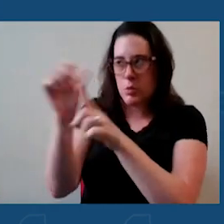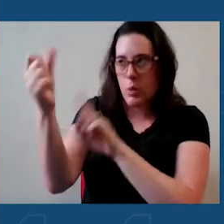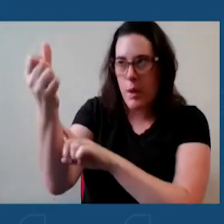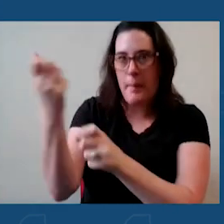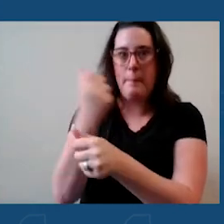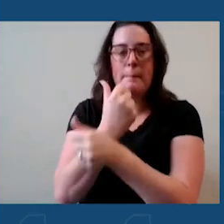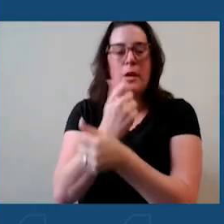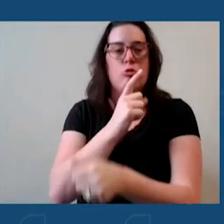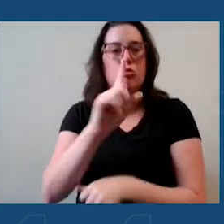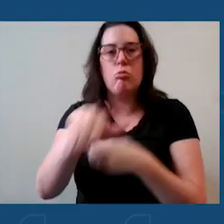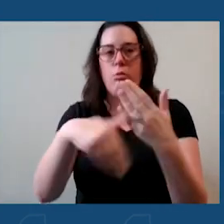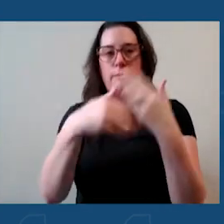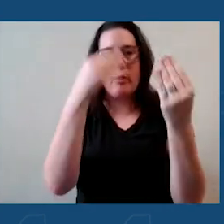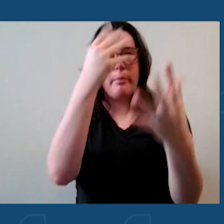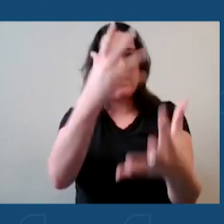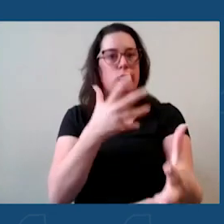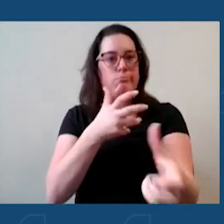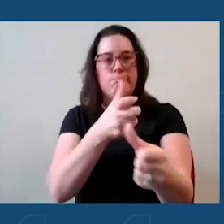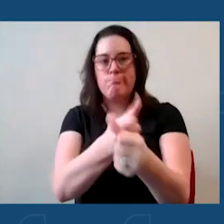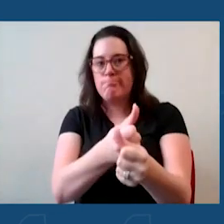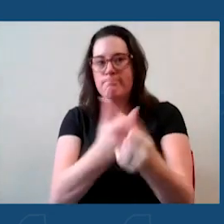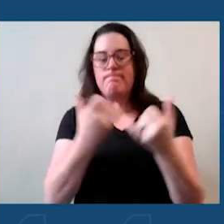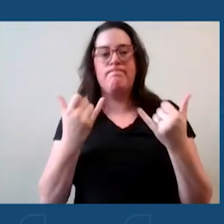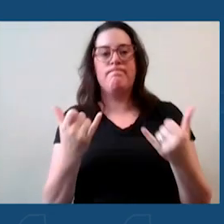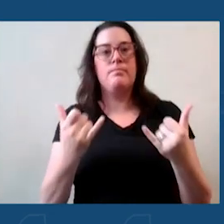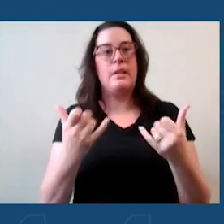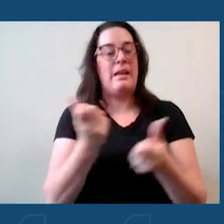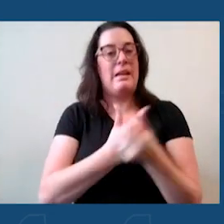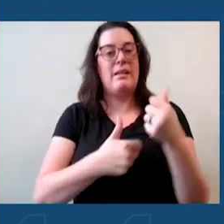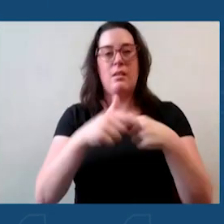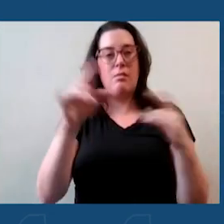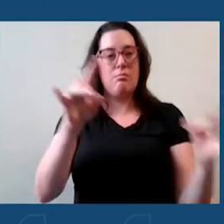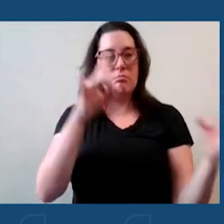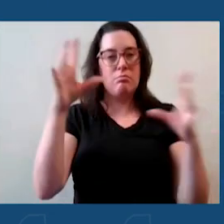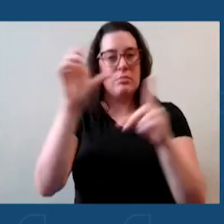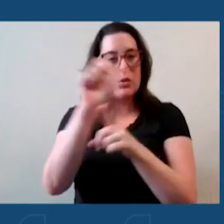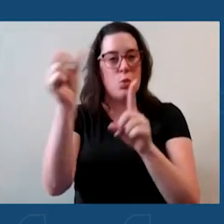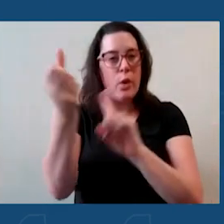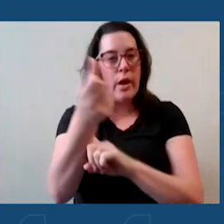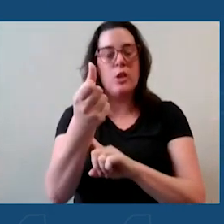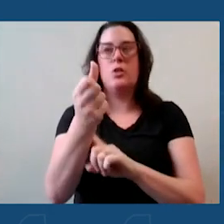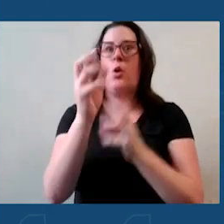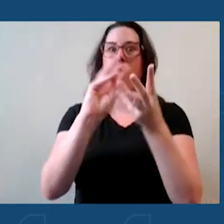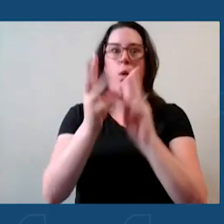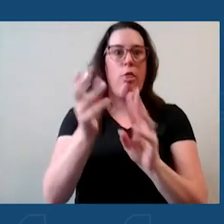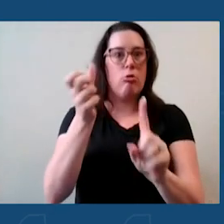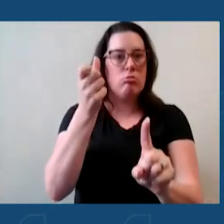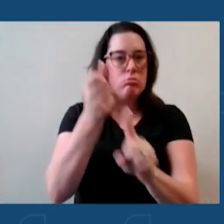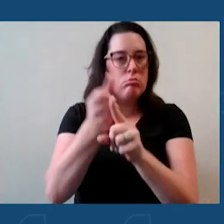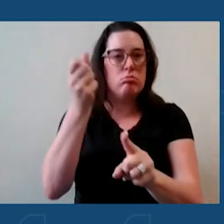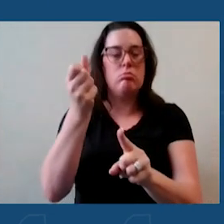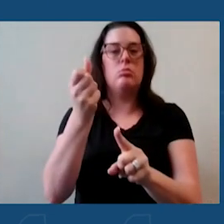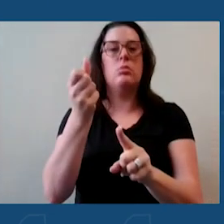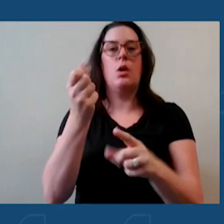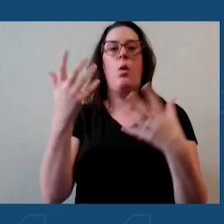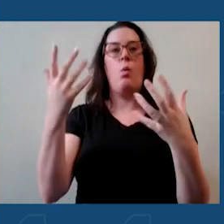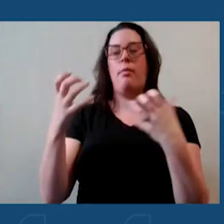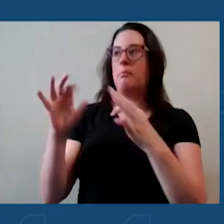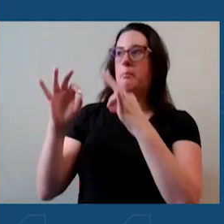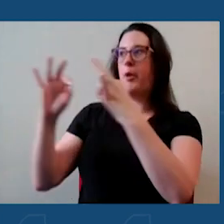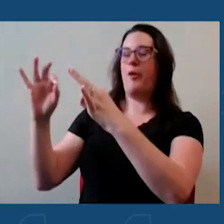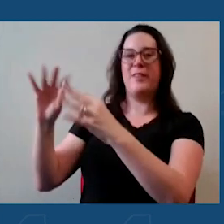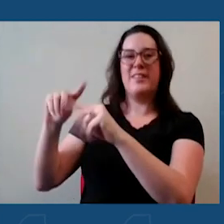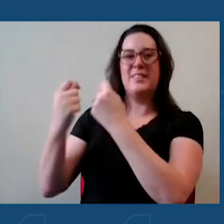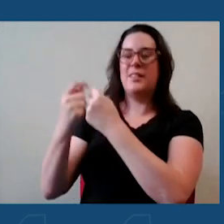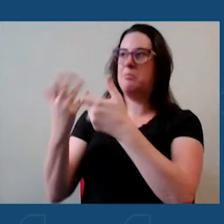here. Anytime we talk about a crisis situation, a disaster, a weather event, I have the dream team involved here, and that'd be our